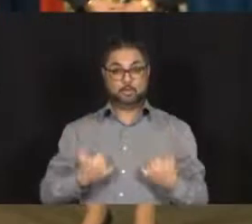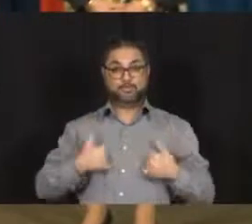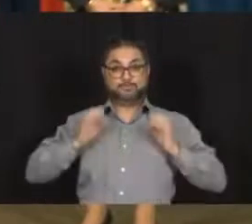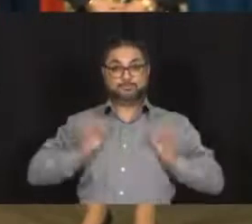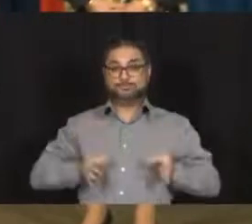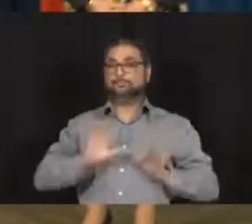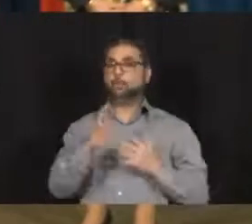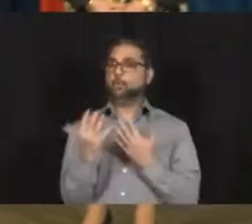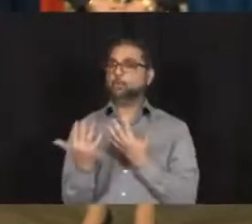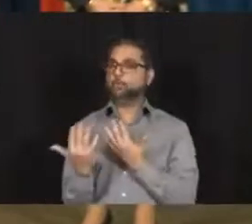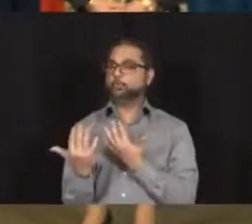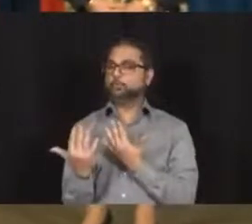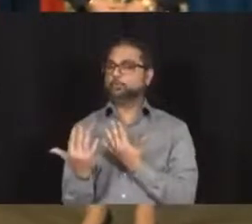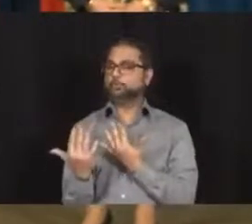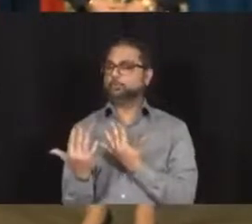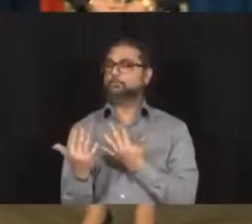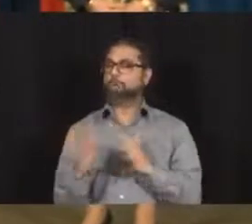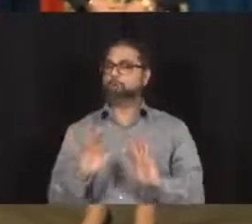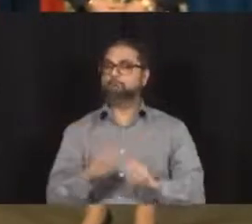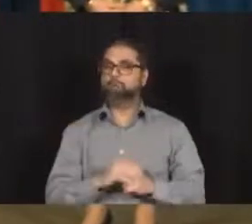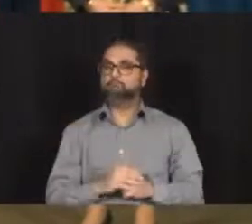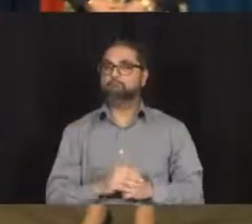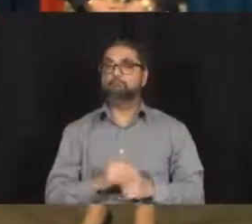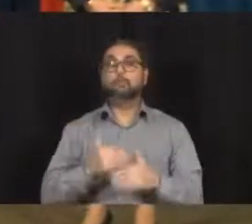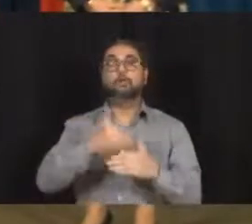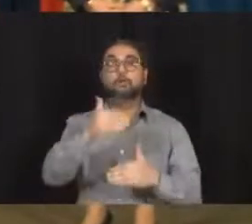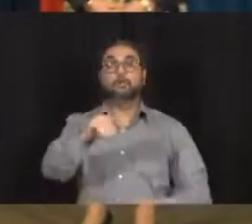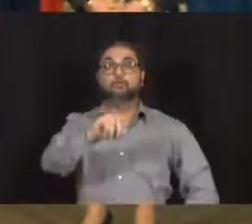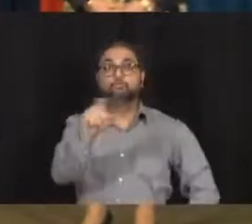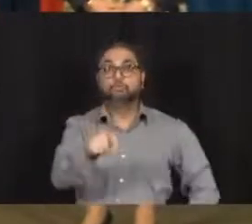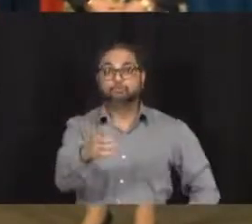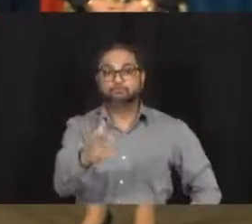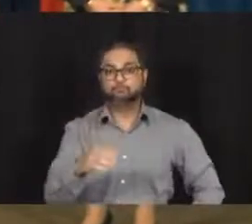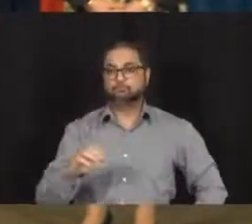Next question comes from Rachel Haynes from CTV. Please go ahead.